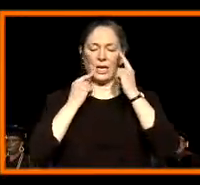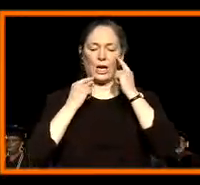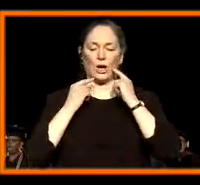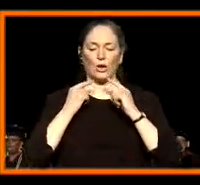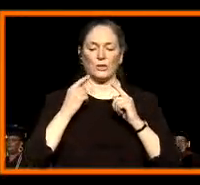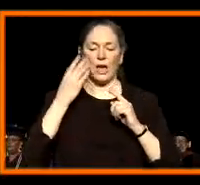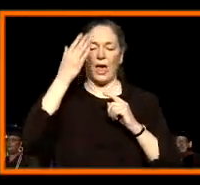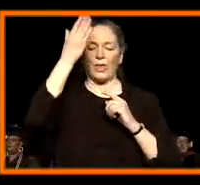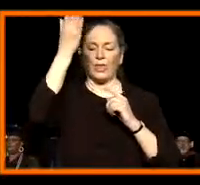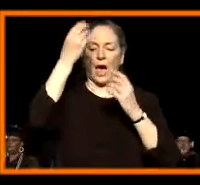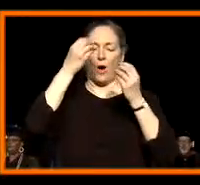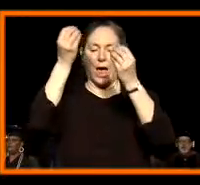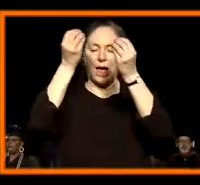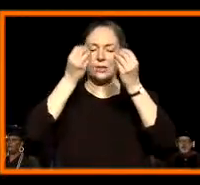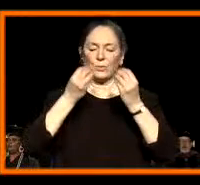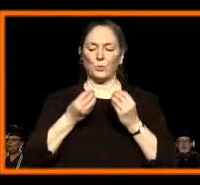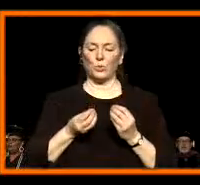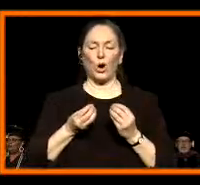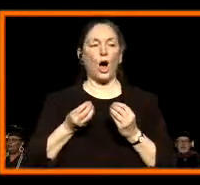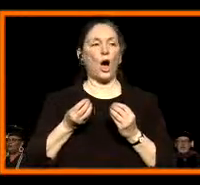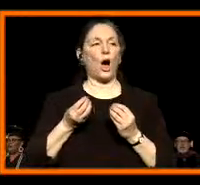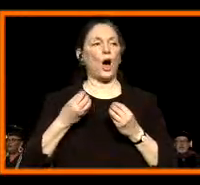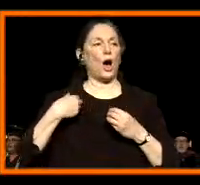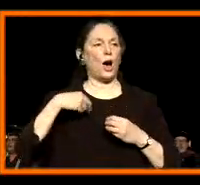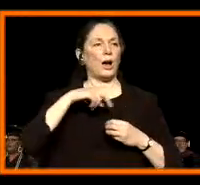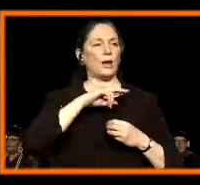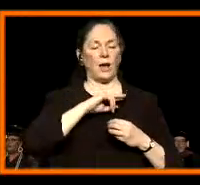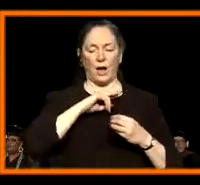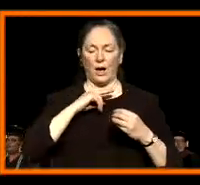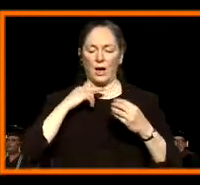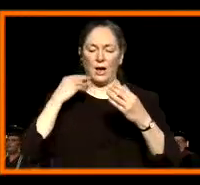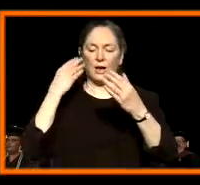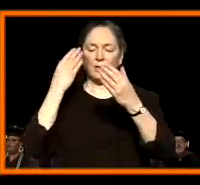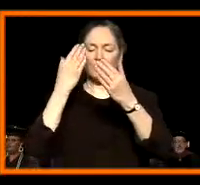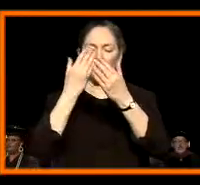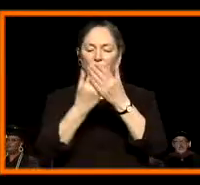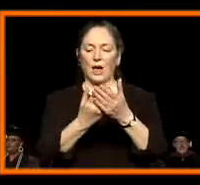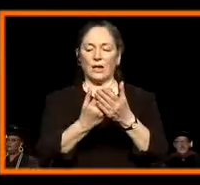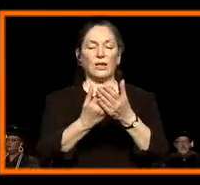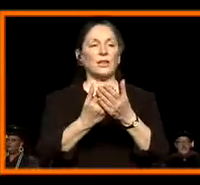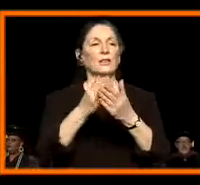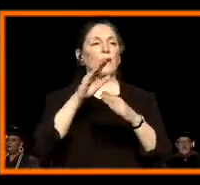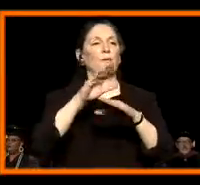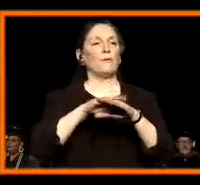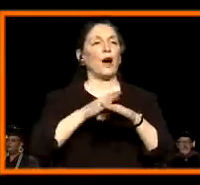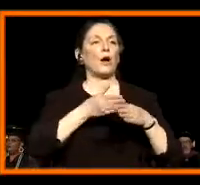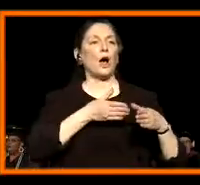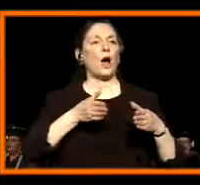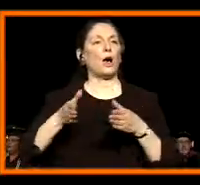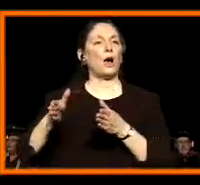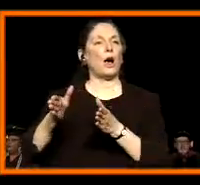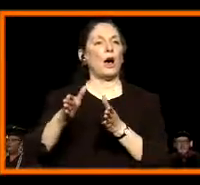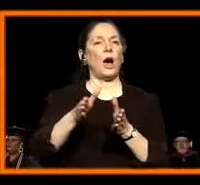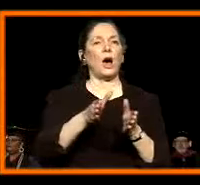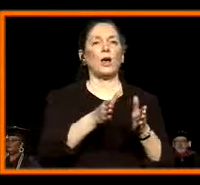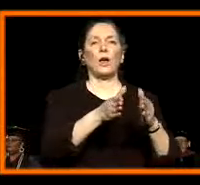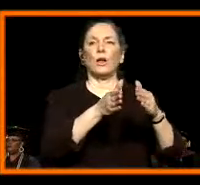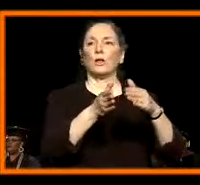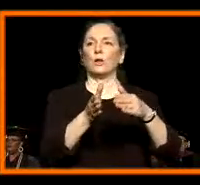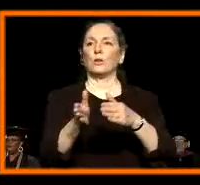silent tears, thou who hast brought us thus